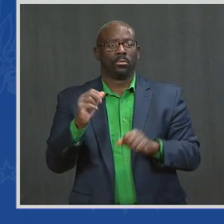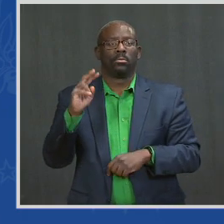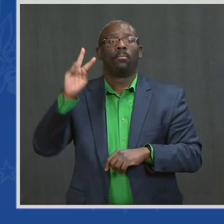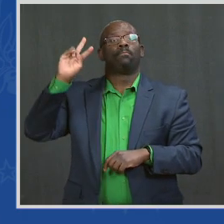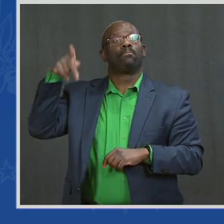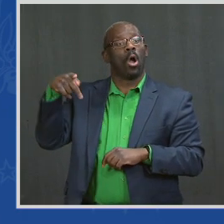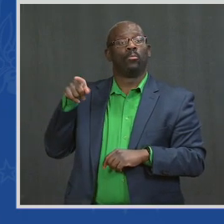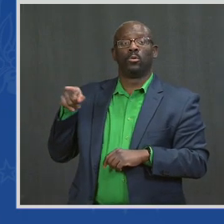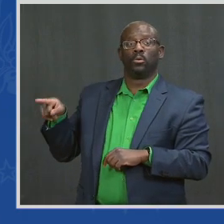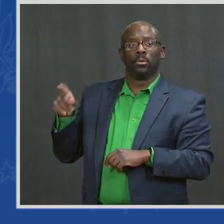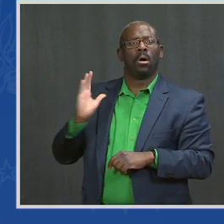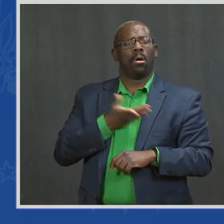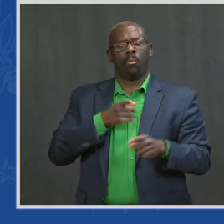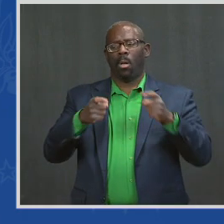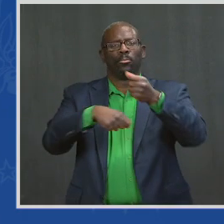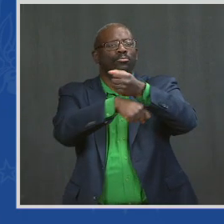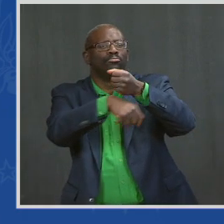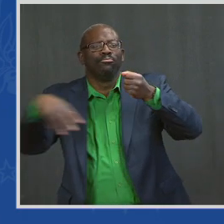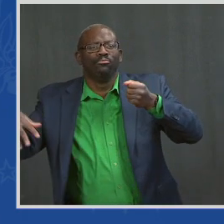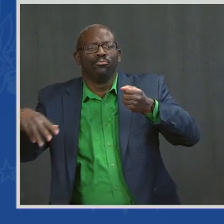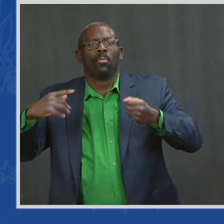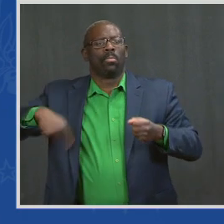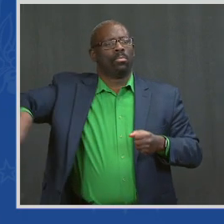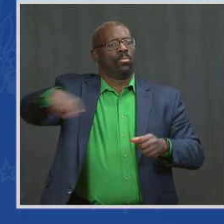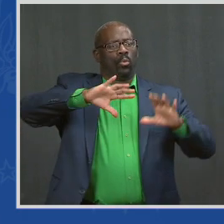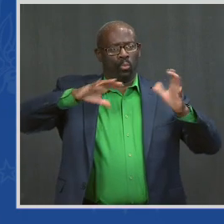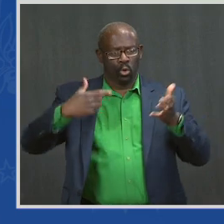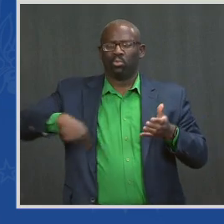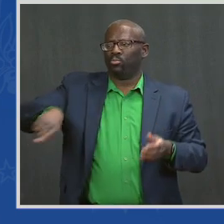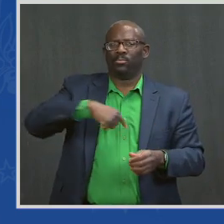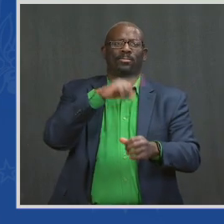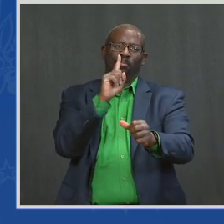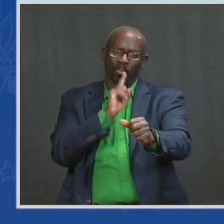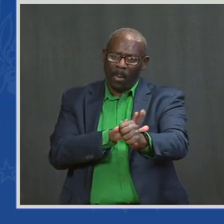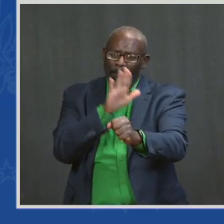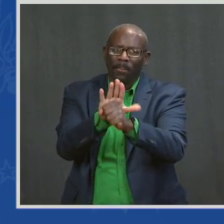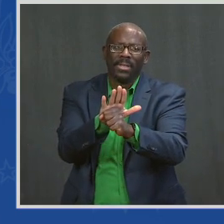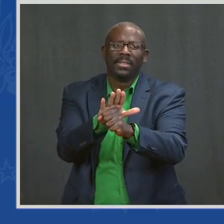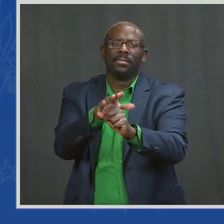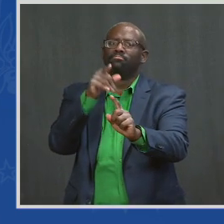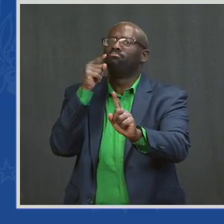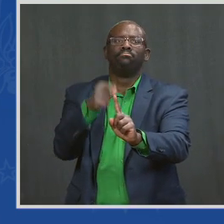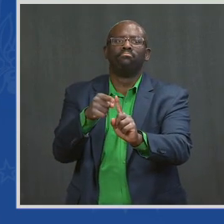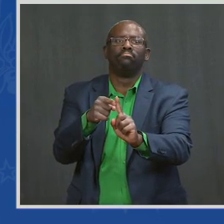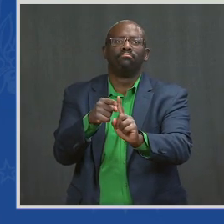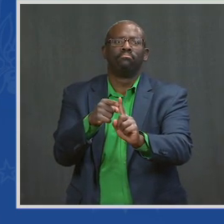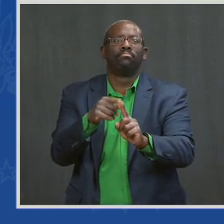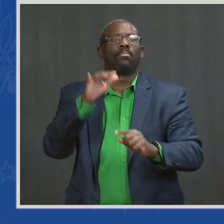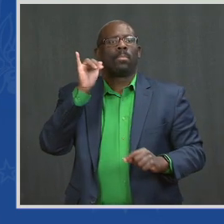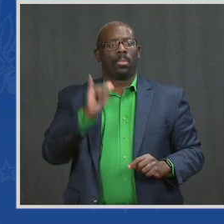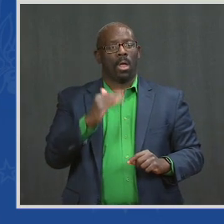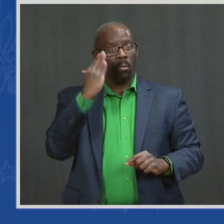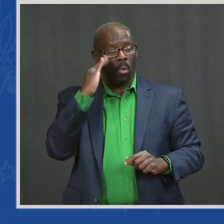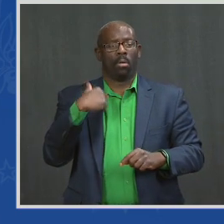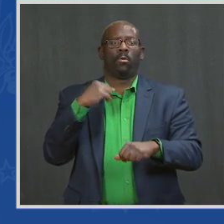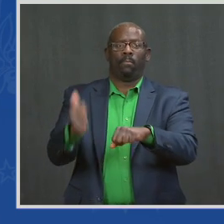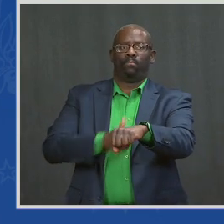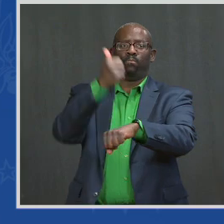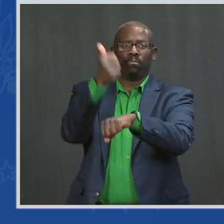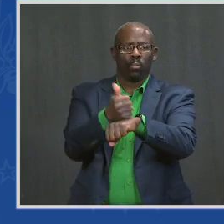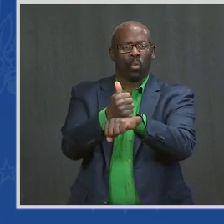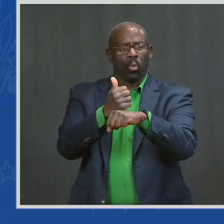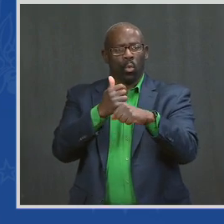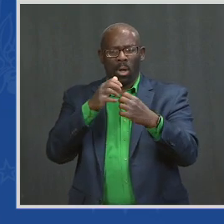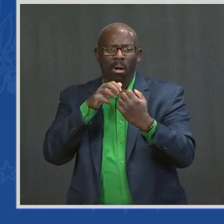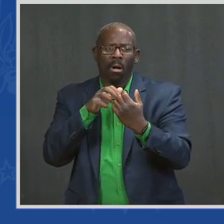you in this room are committed to doing just that. That's why we've launched an aggressive effort to combat racial discrimination